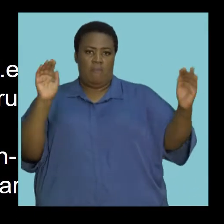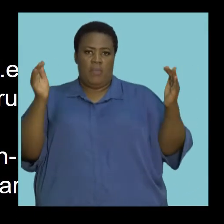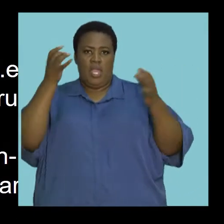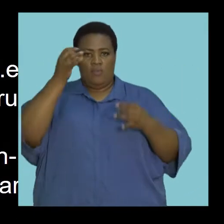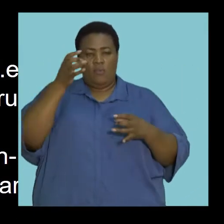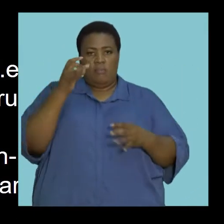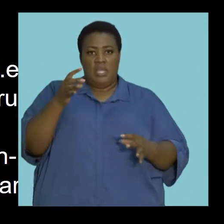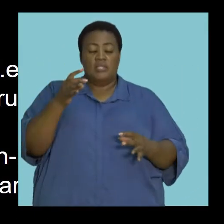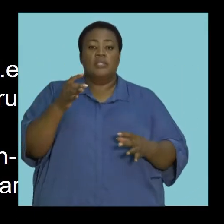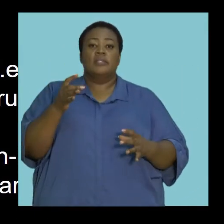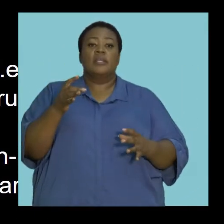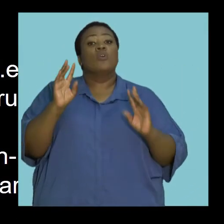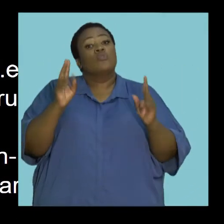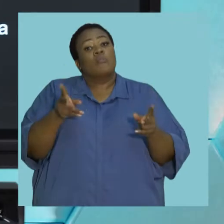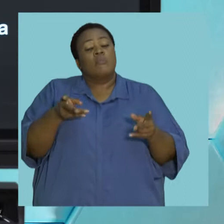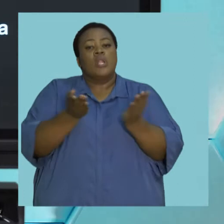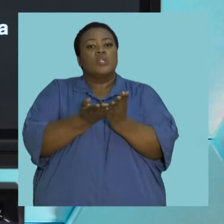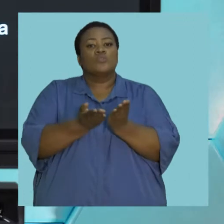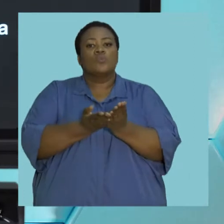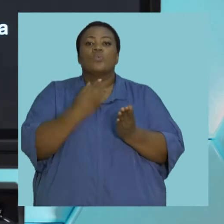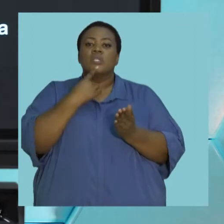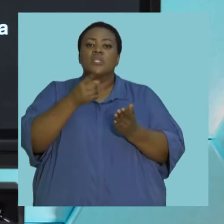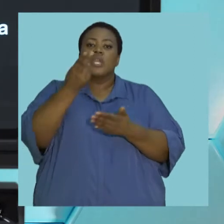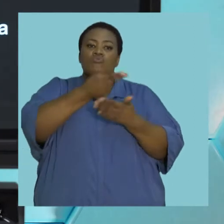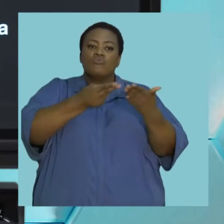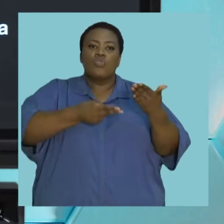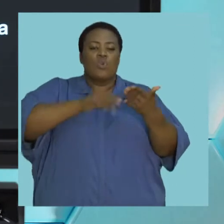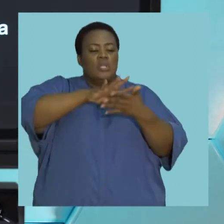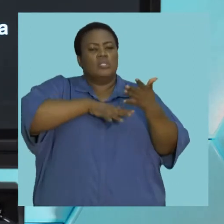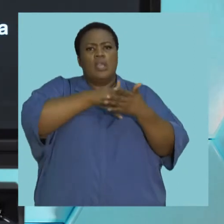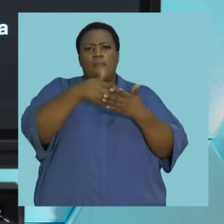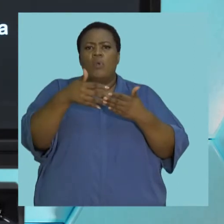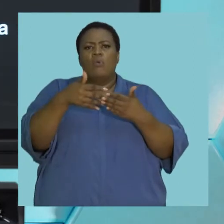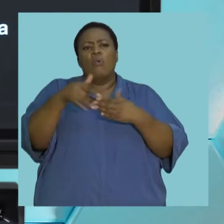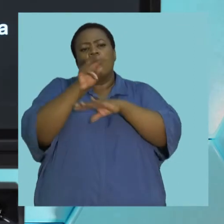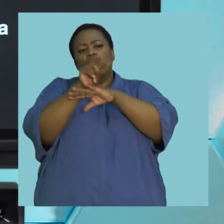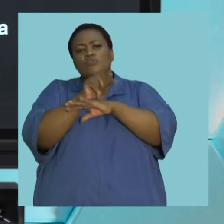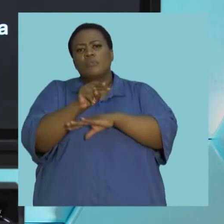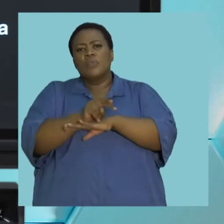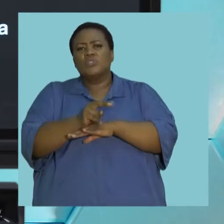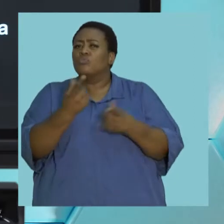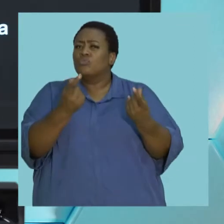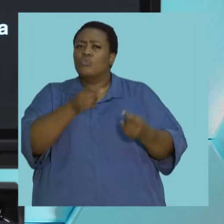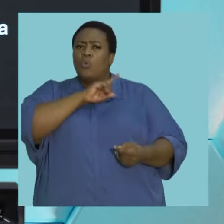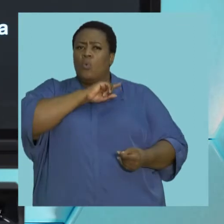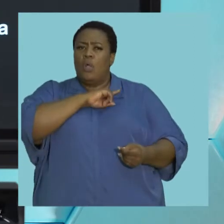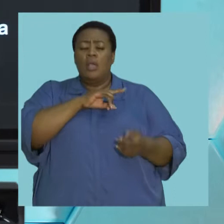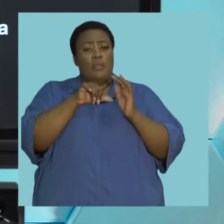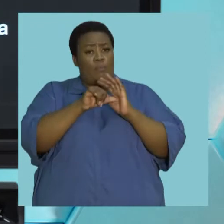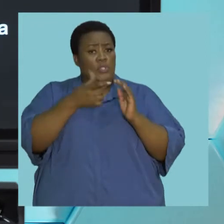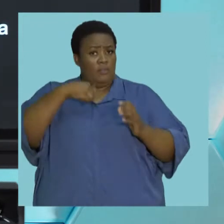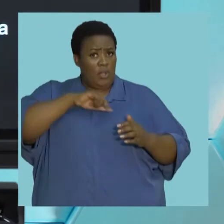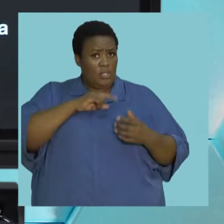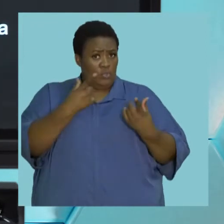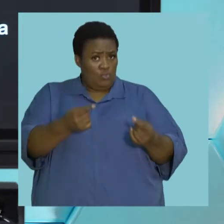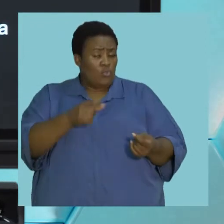So often at school you would be referred to draw a table of your observations. Why do we do that? It's important for us to be